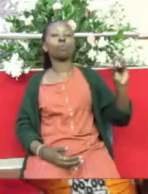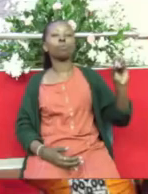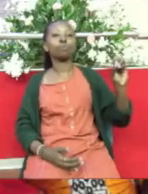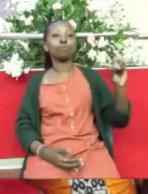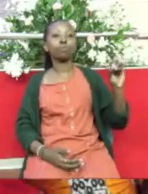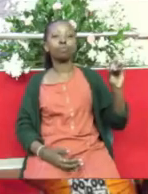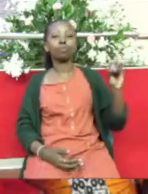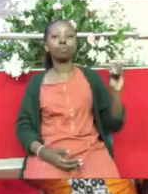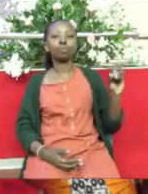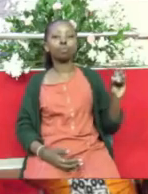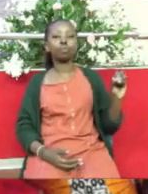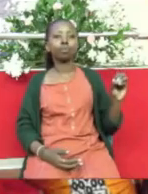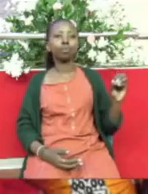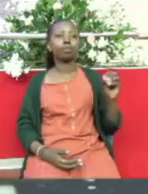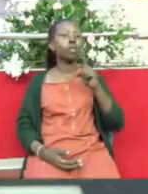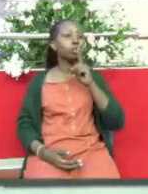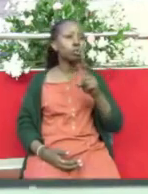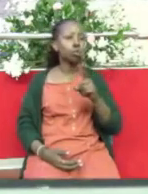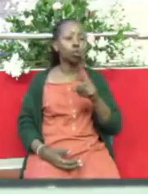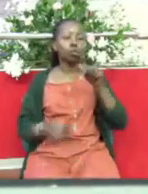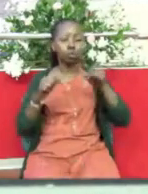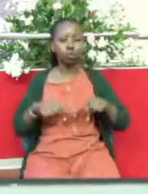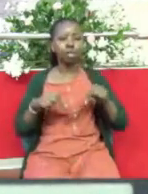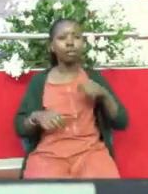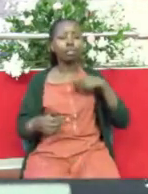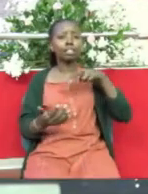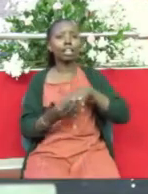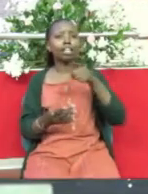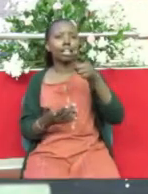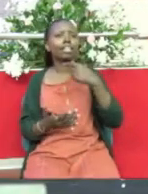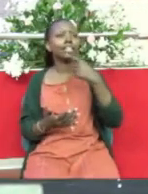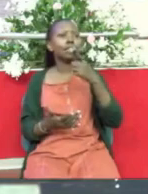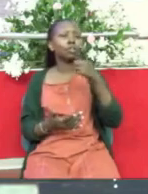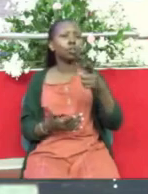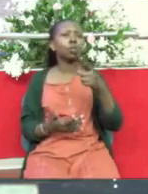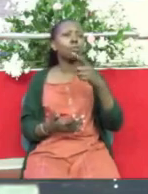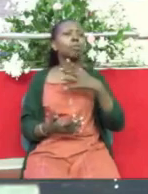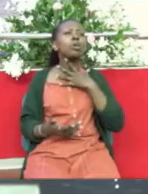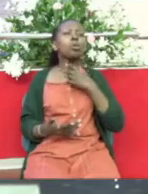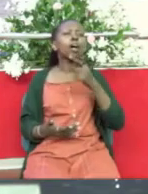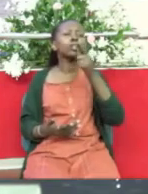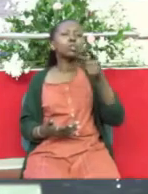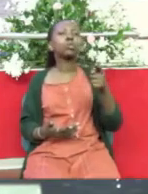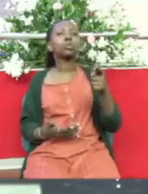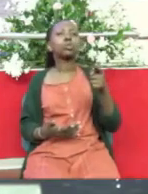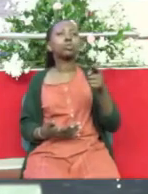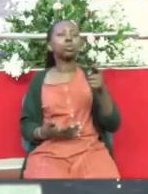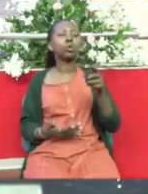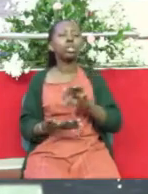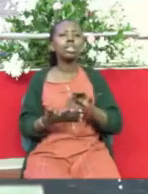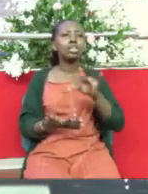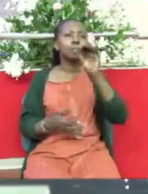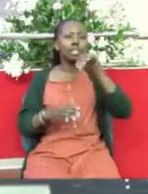wachukue Jericho. Oh my brother, my sister, this morning as I stand here, my desire is that the warrior spirit inside of you